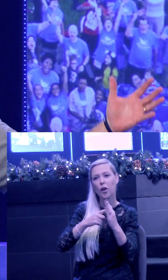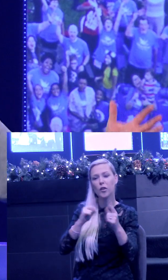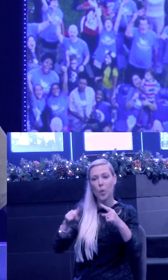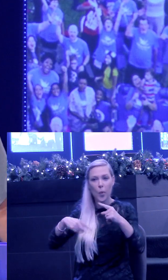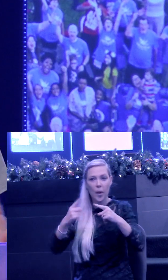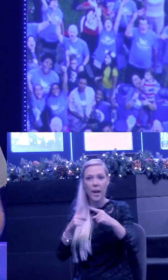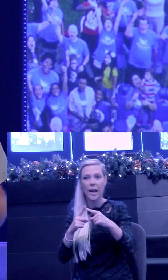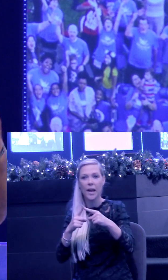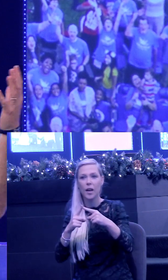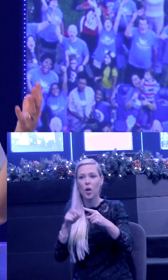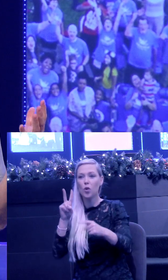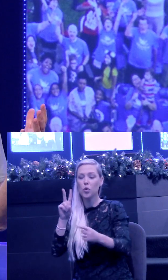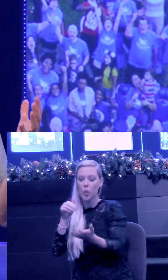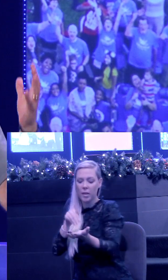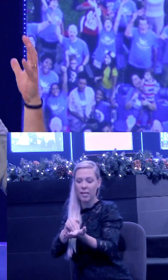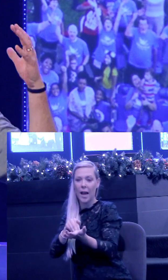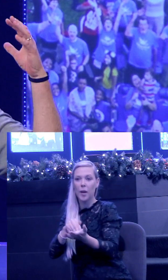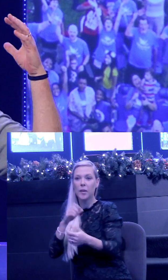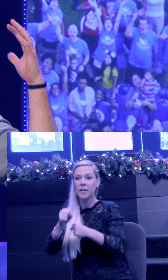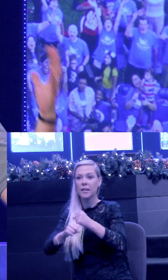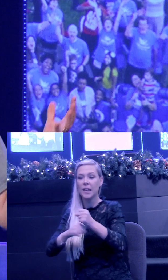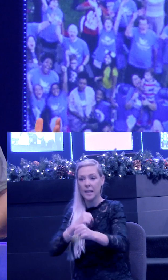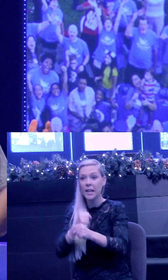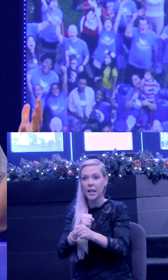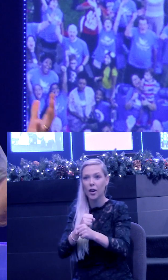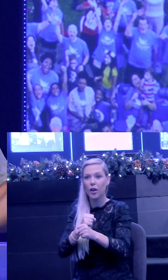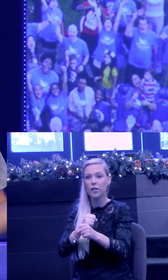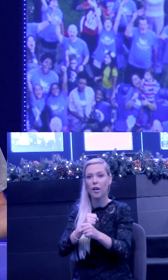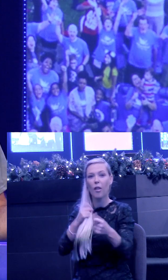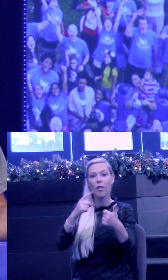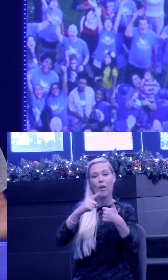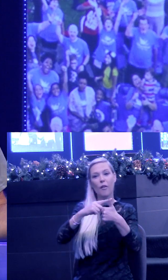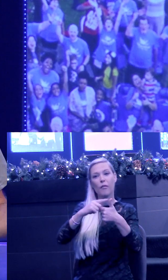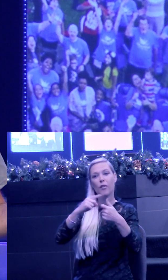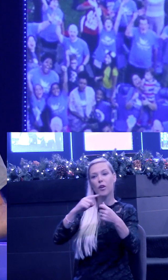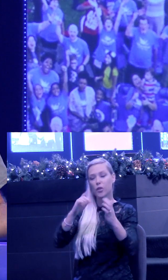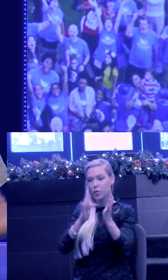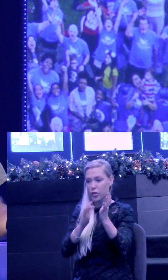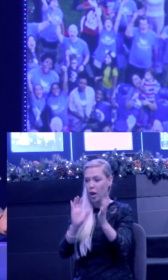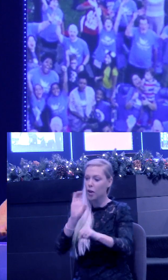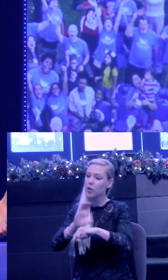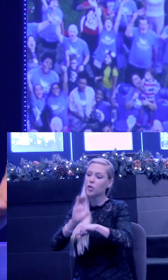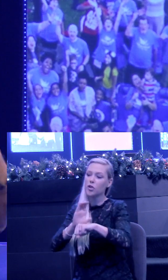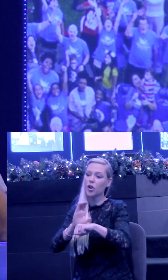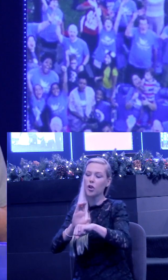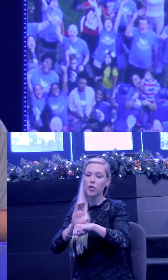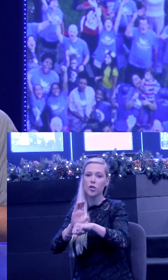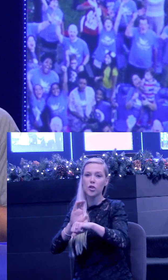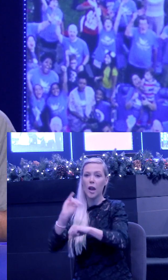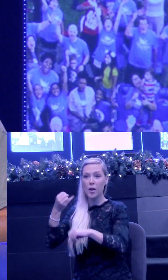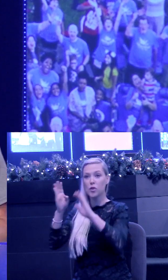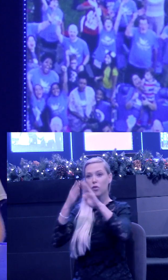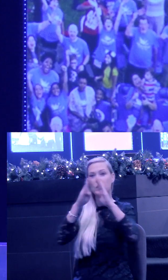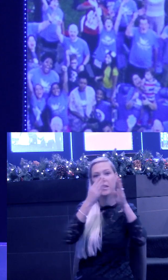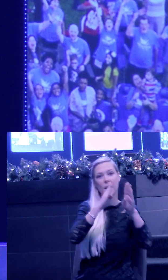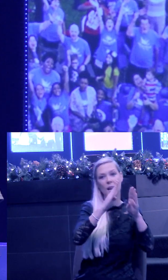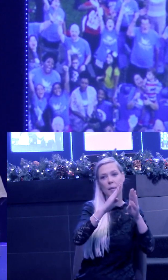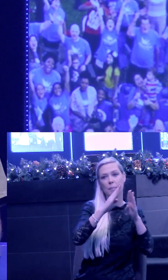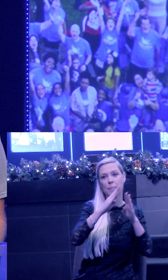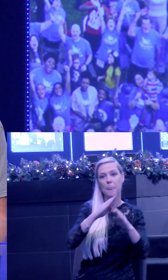very first church that was born, the first church that began in the city of Jerusalem. And our leaders and